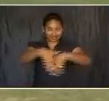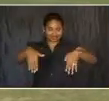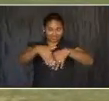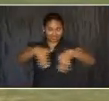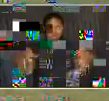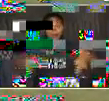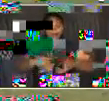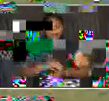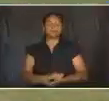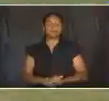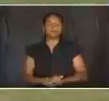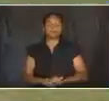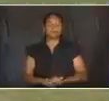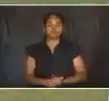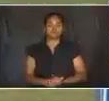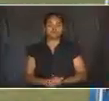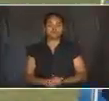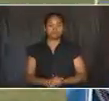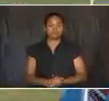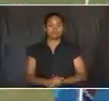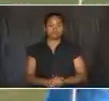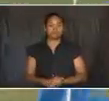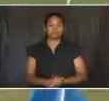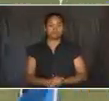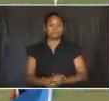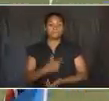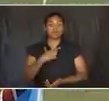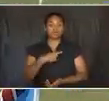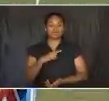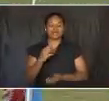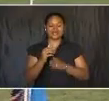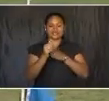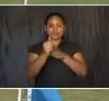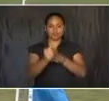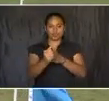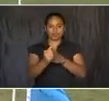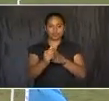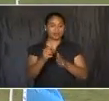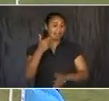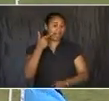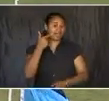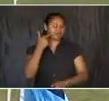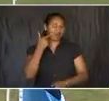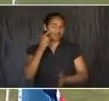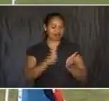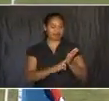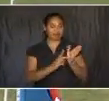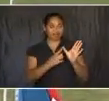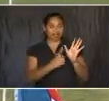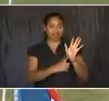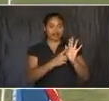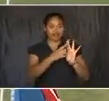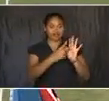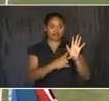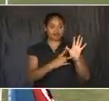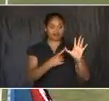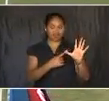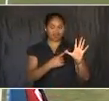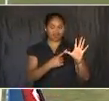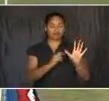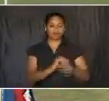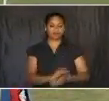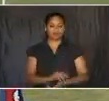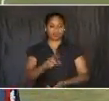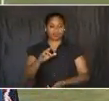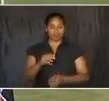activated by or commanded by the parade commander, Lieutenant Colonel Pinion Naliva, the battery